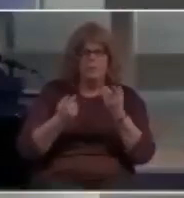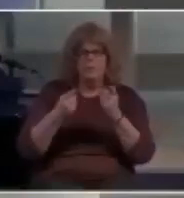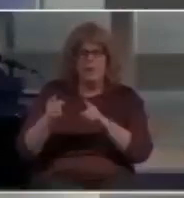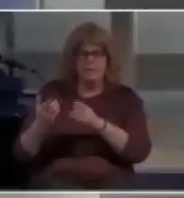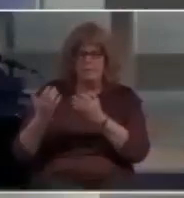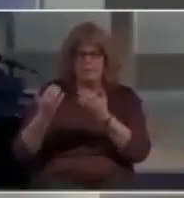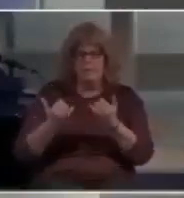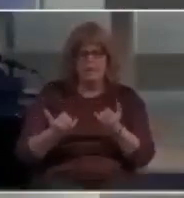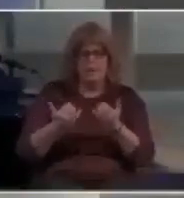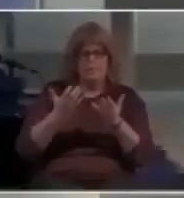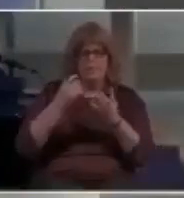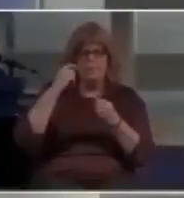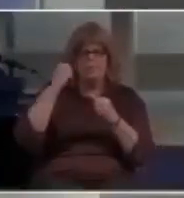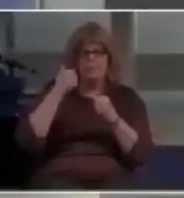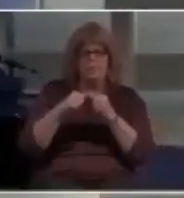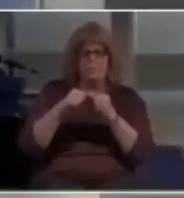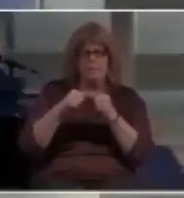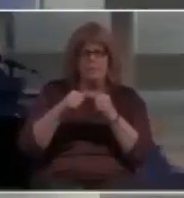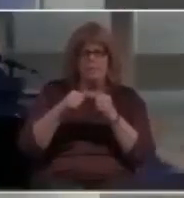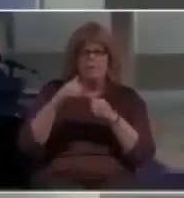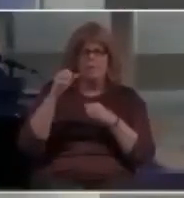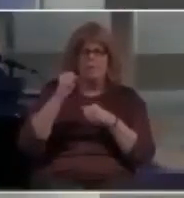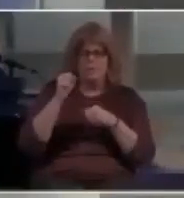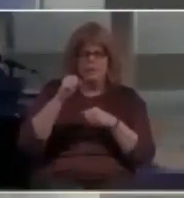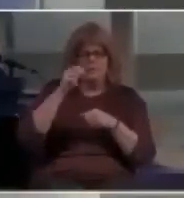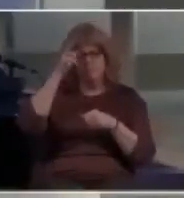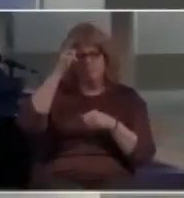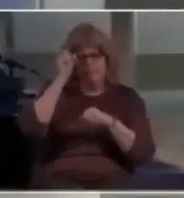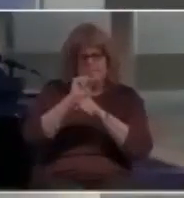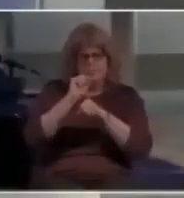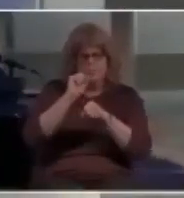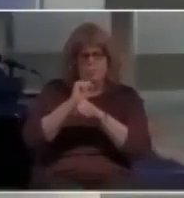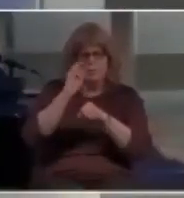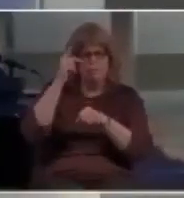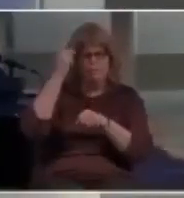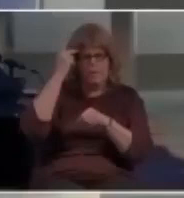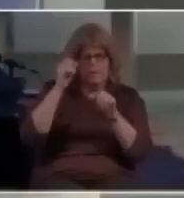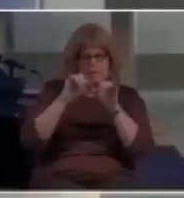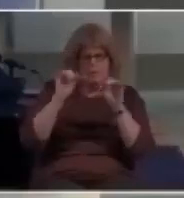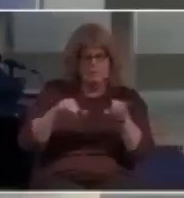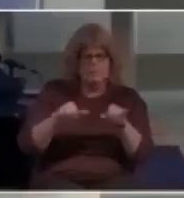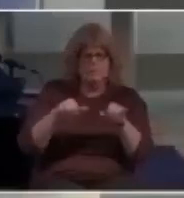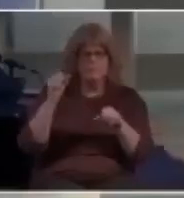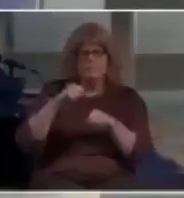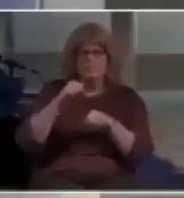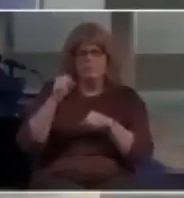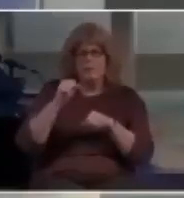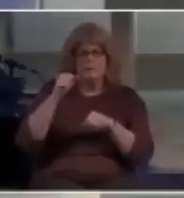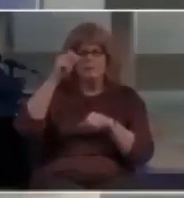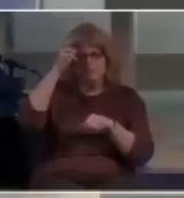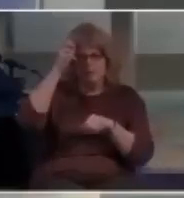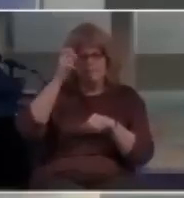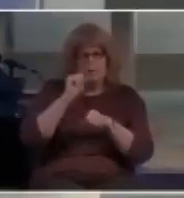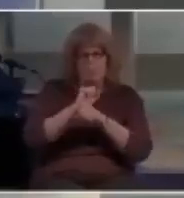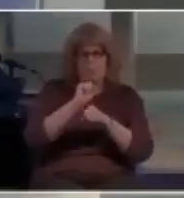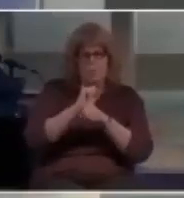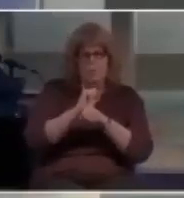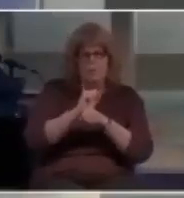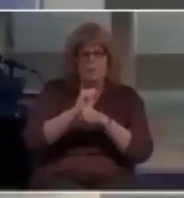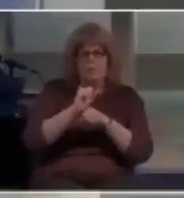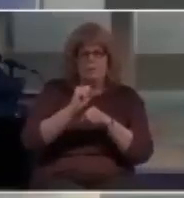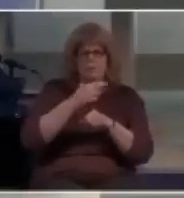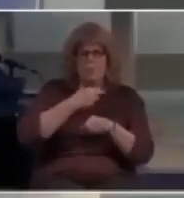through, we want to remember that, yes, Satan is at work in the political systems around us. Yes, Satan is at work in